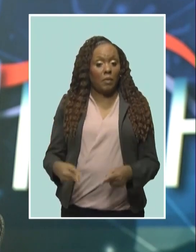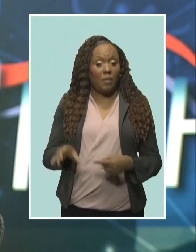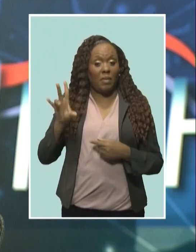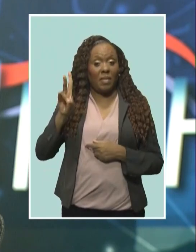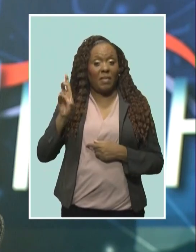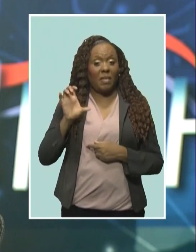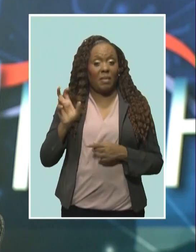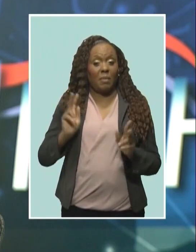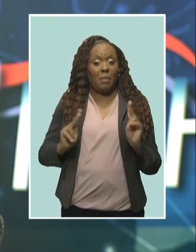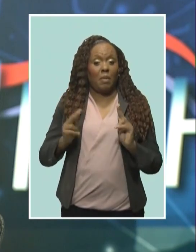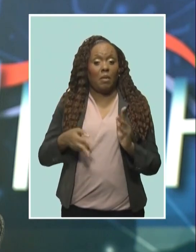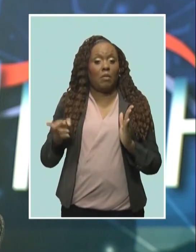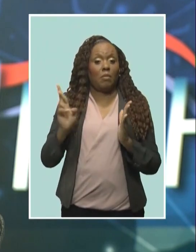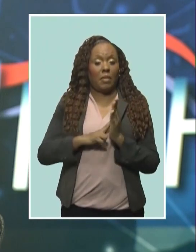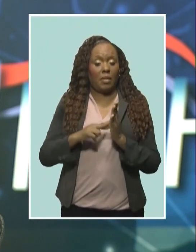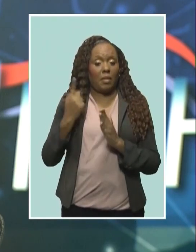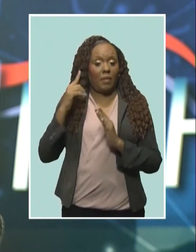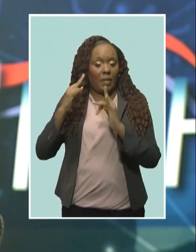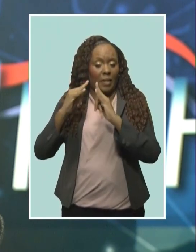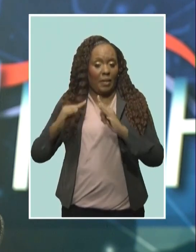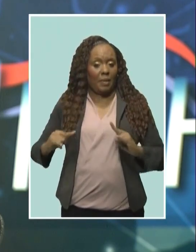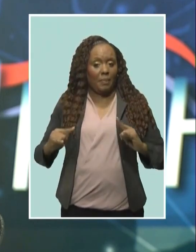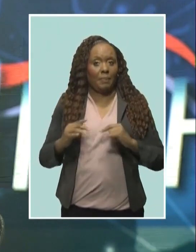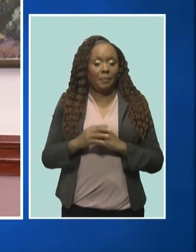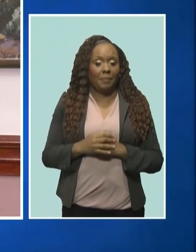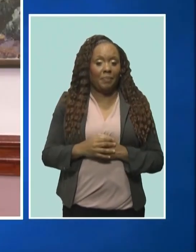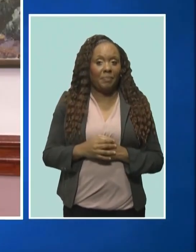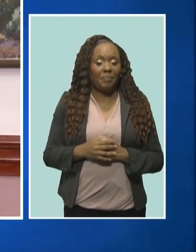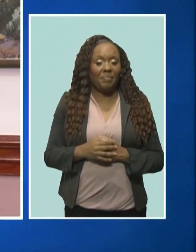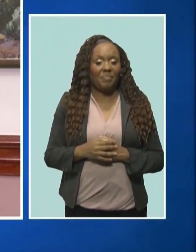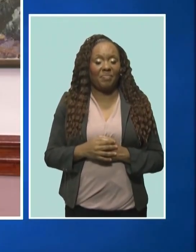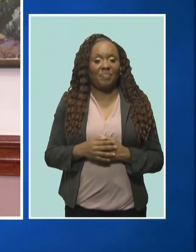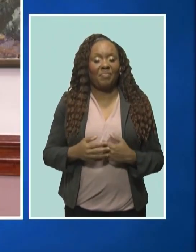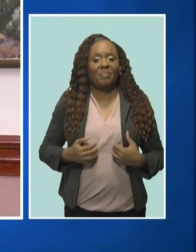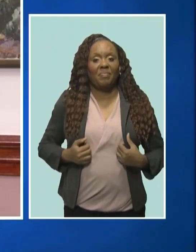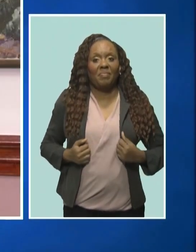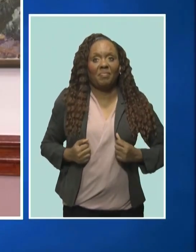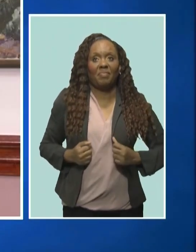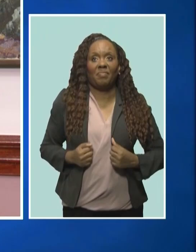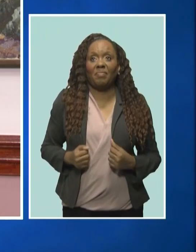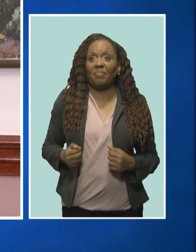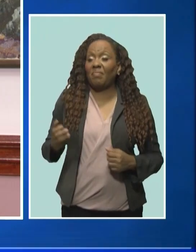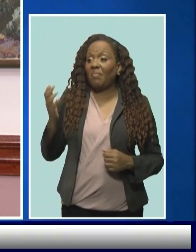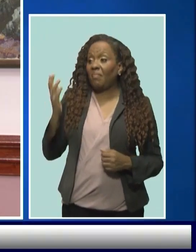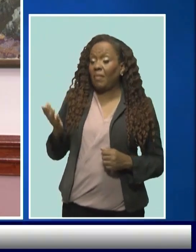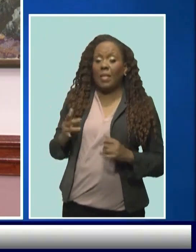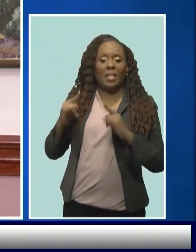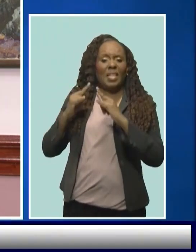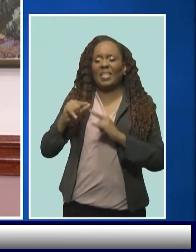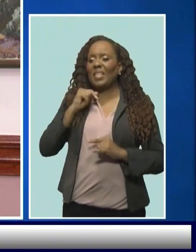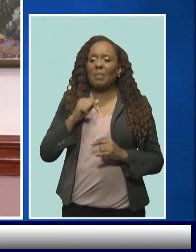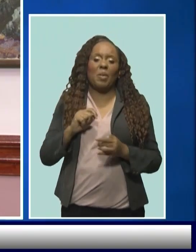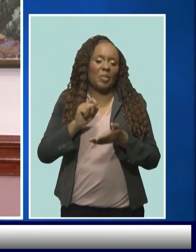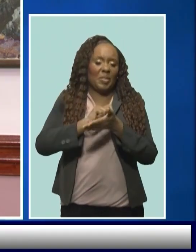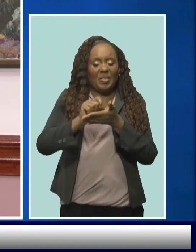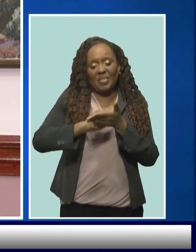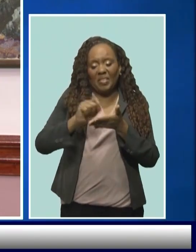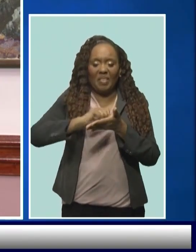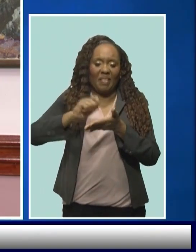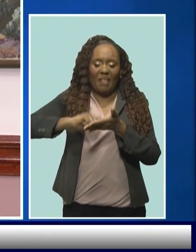already registered for the camps. These camps are not art and craft camps, but